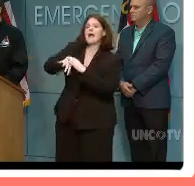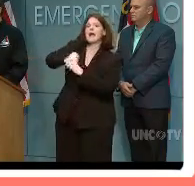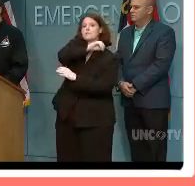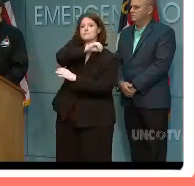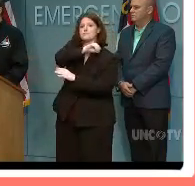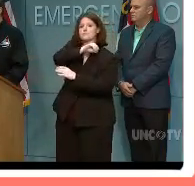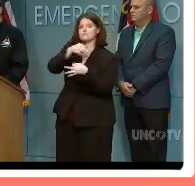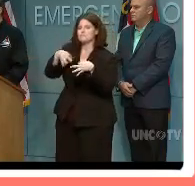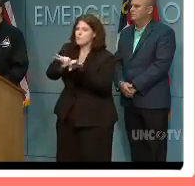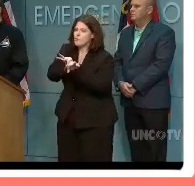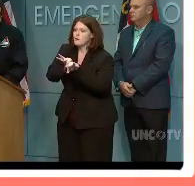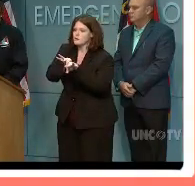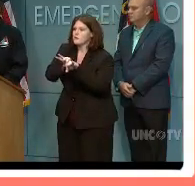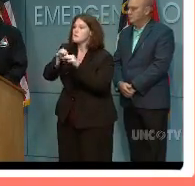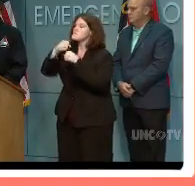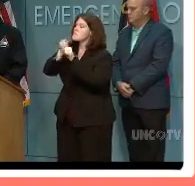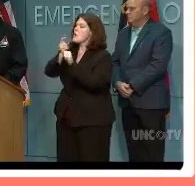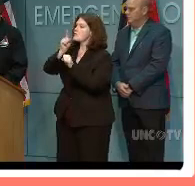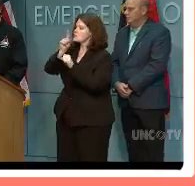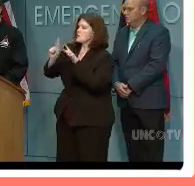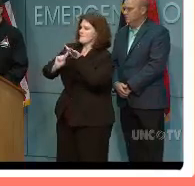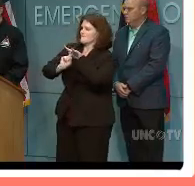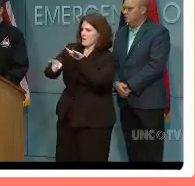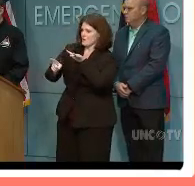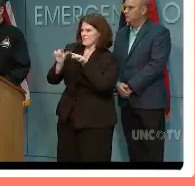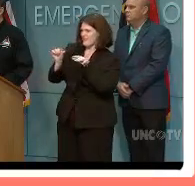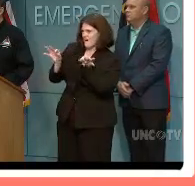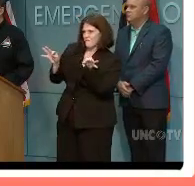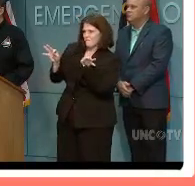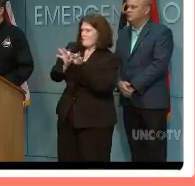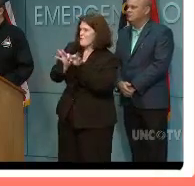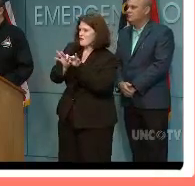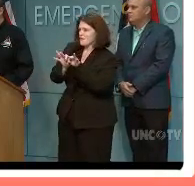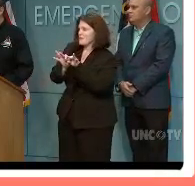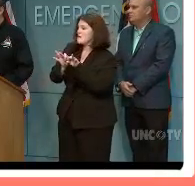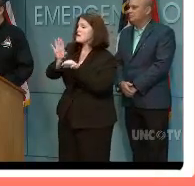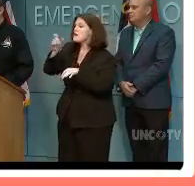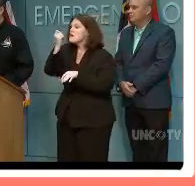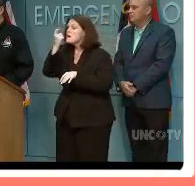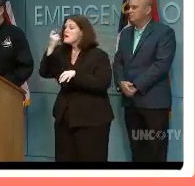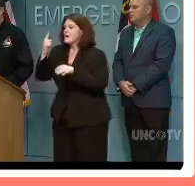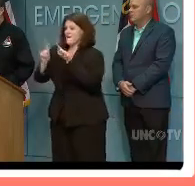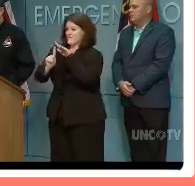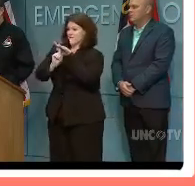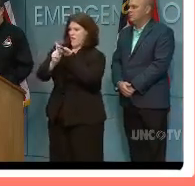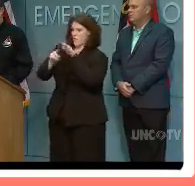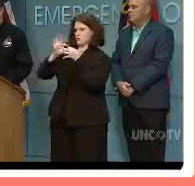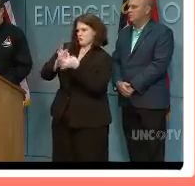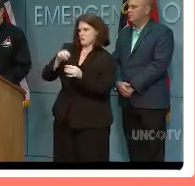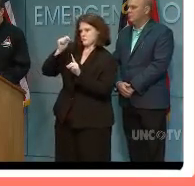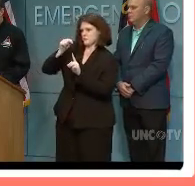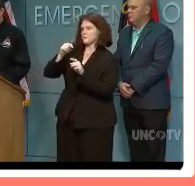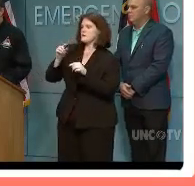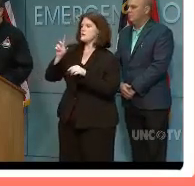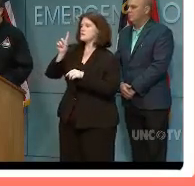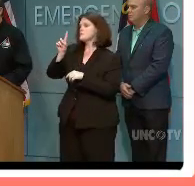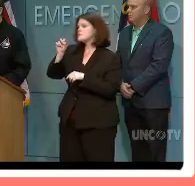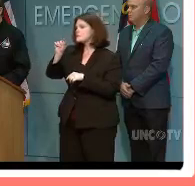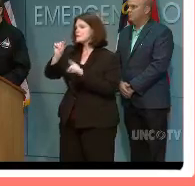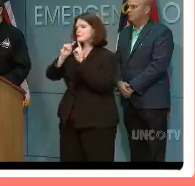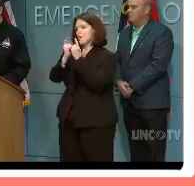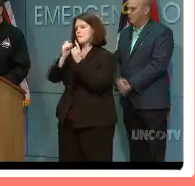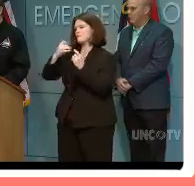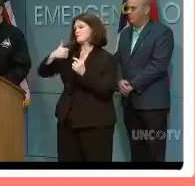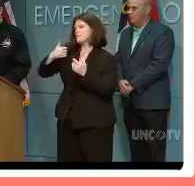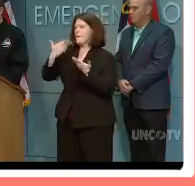sure that people are evacuated. And as for evacuations and the Department of Transportation, I may